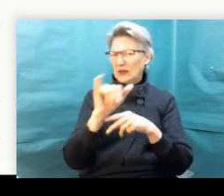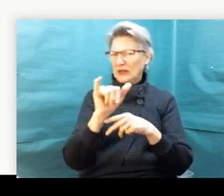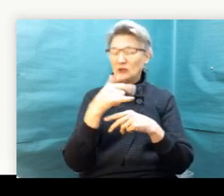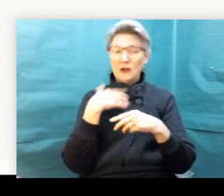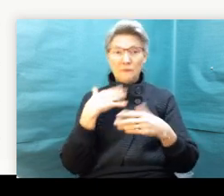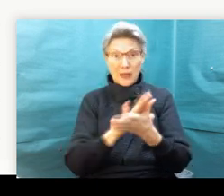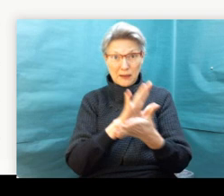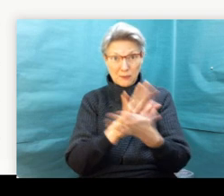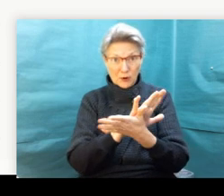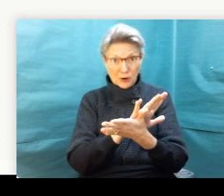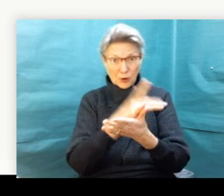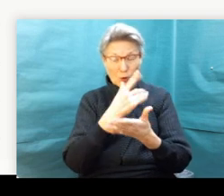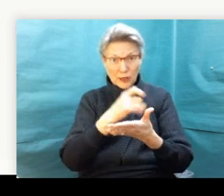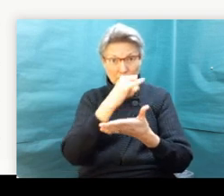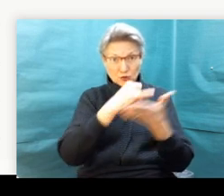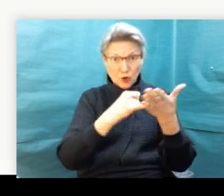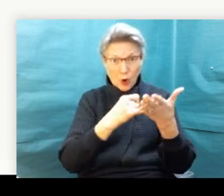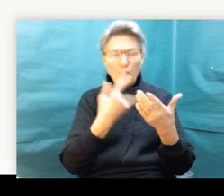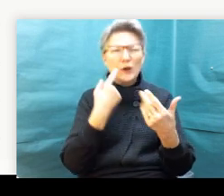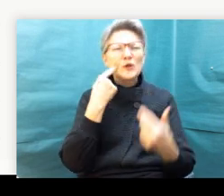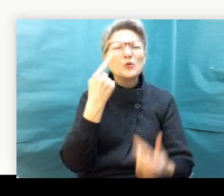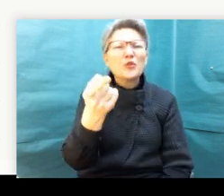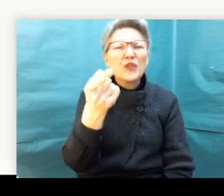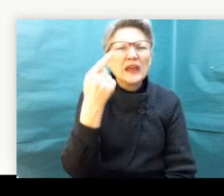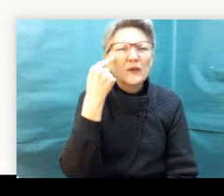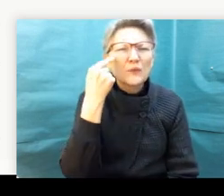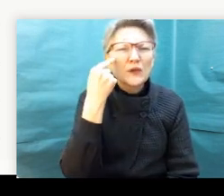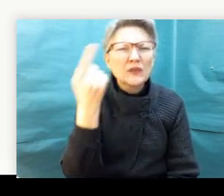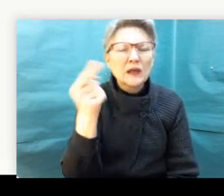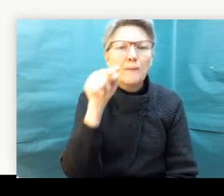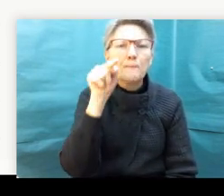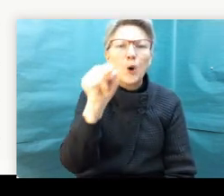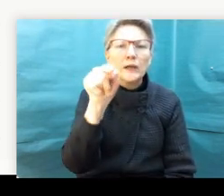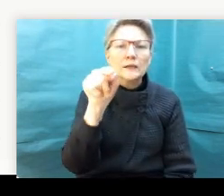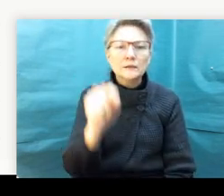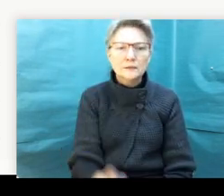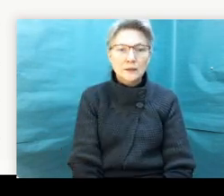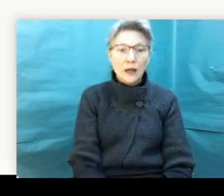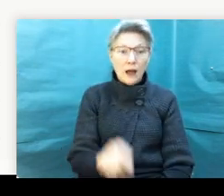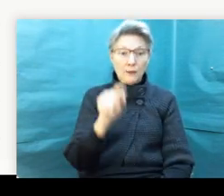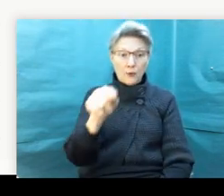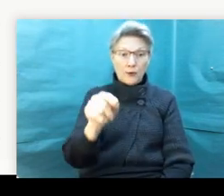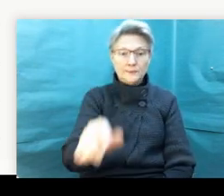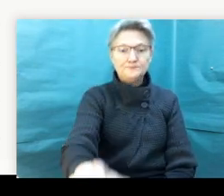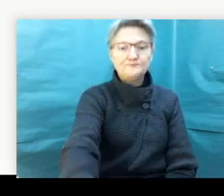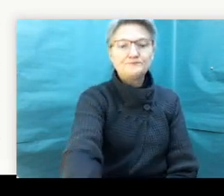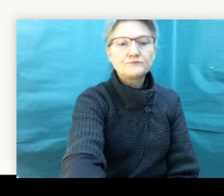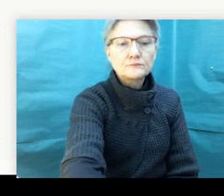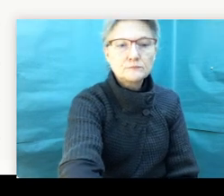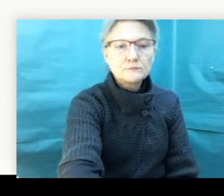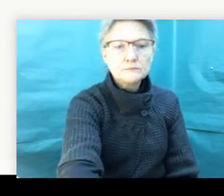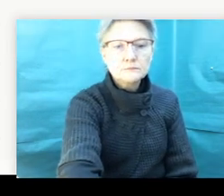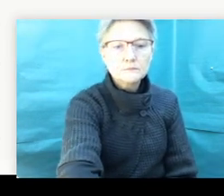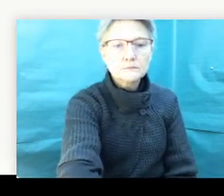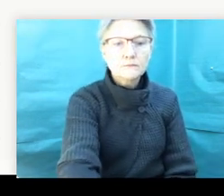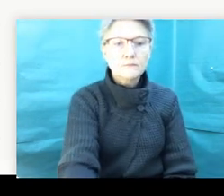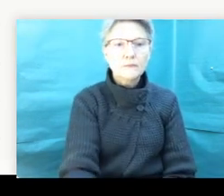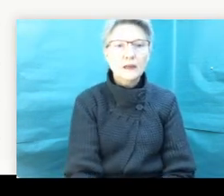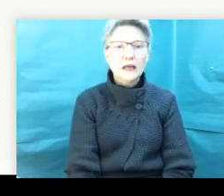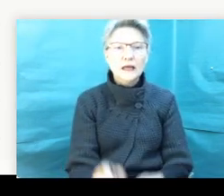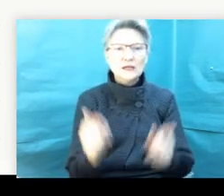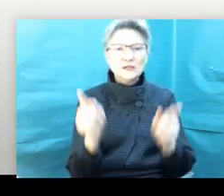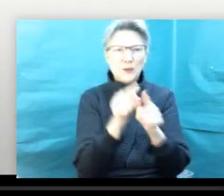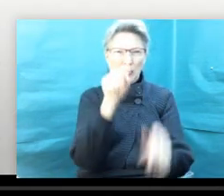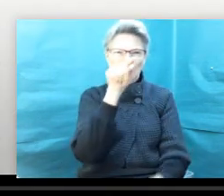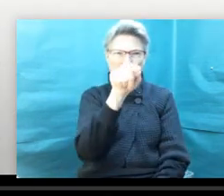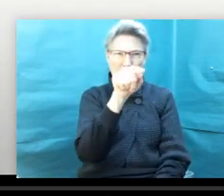paper, go ahead and draw one. Draw what you think a point is. So a point, I'm going to draw one here. You see it's so small, right? It looks